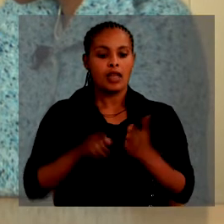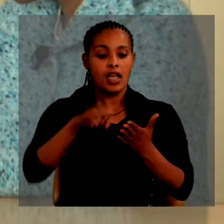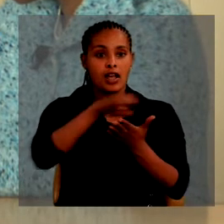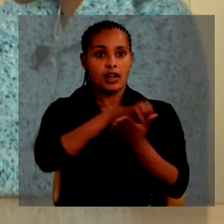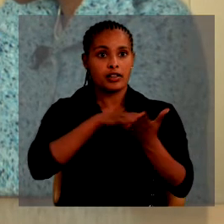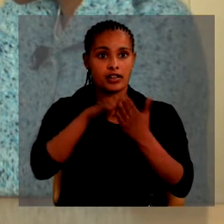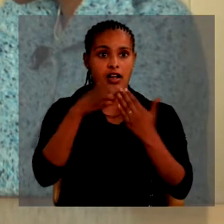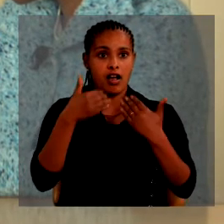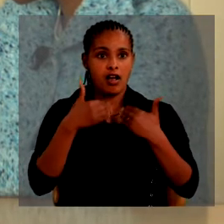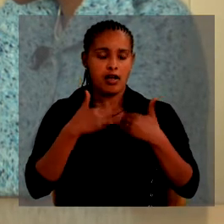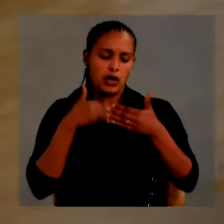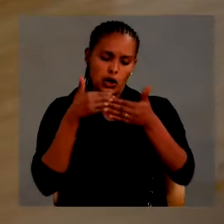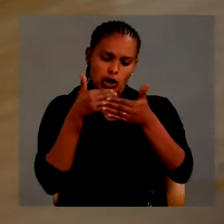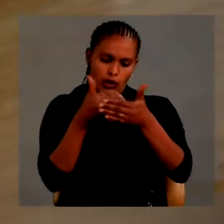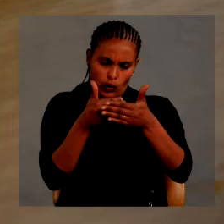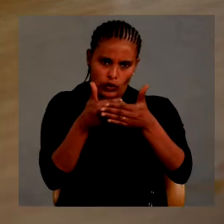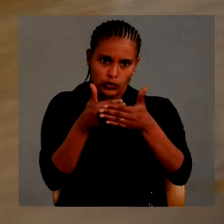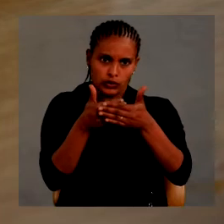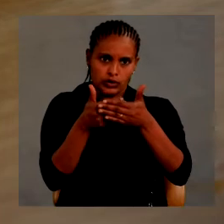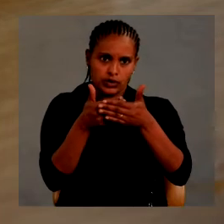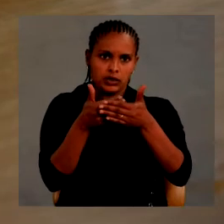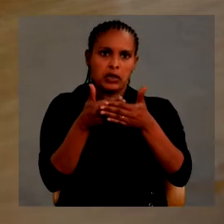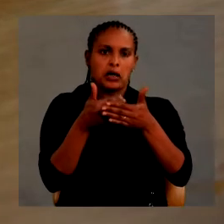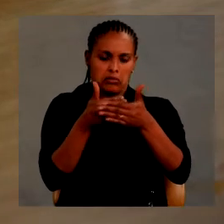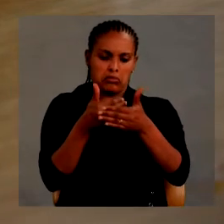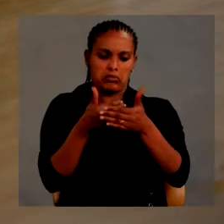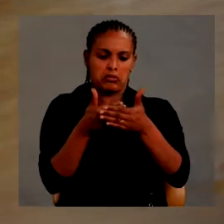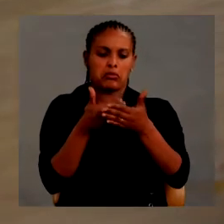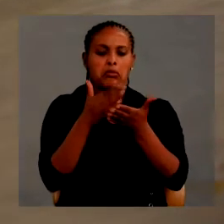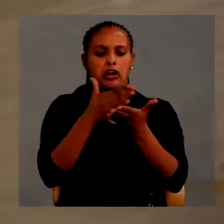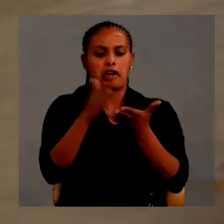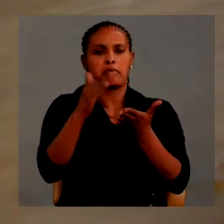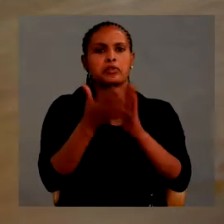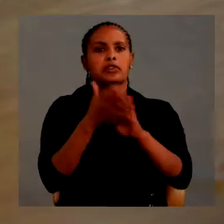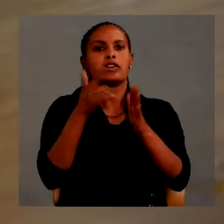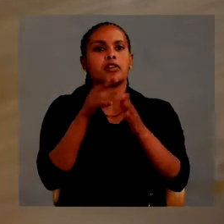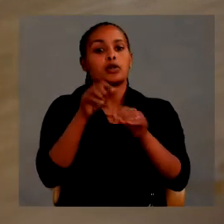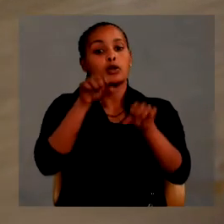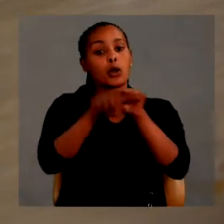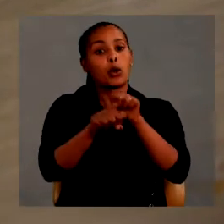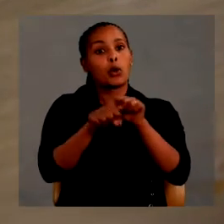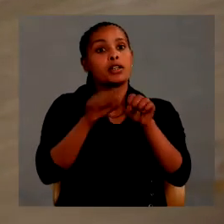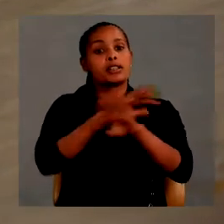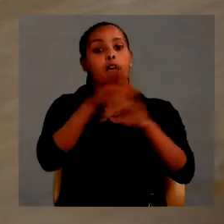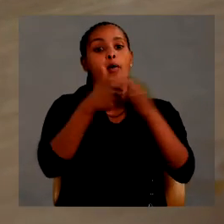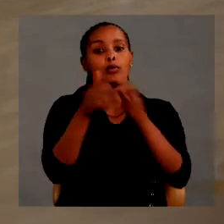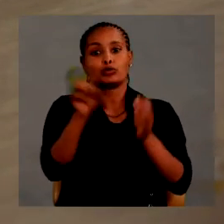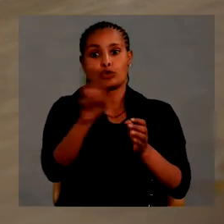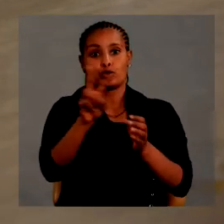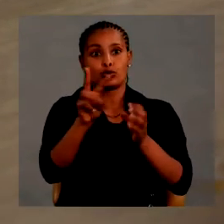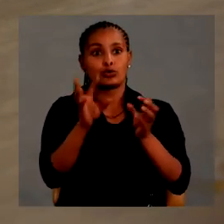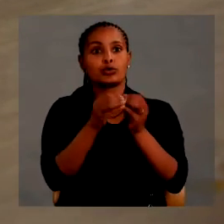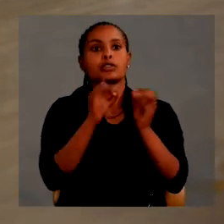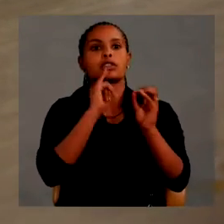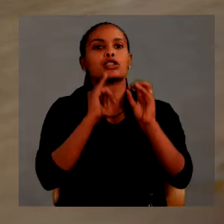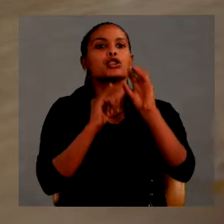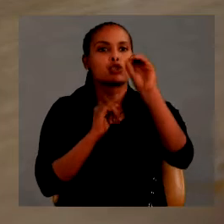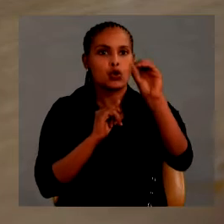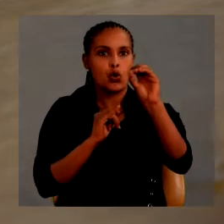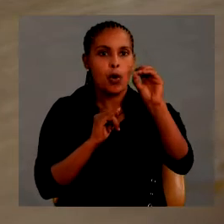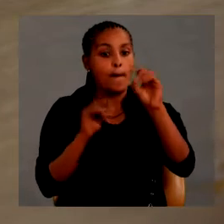Electrons have moved closer to this. Electrons have been removed from here. So the sum of the two would be zero,